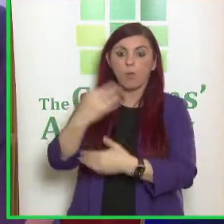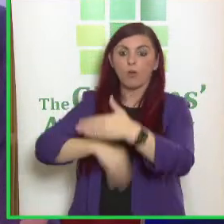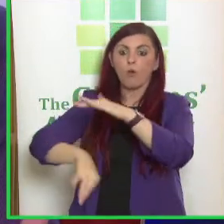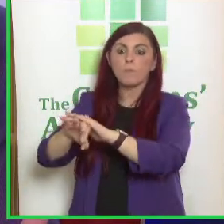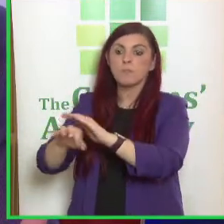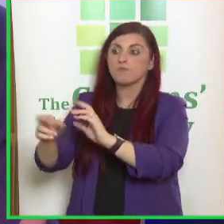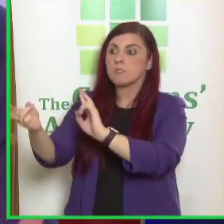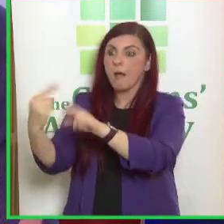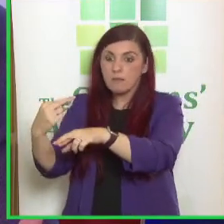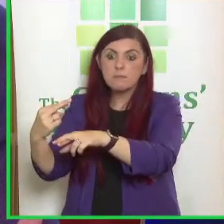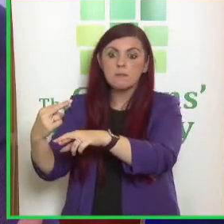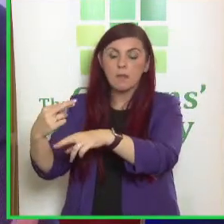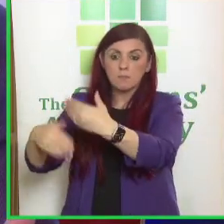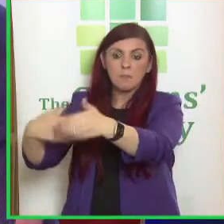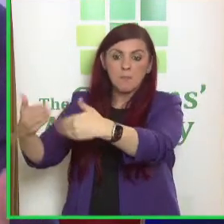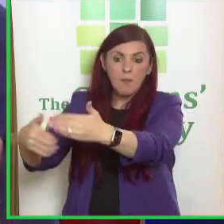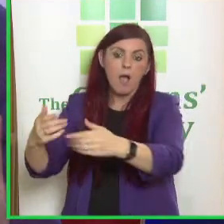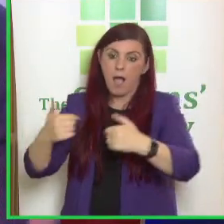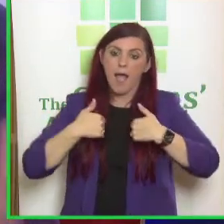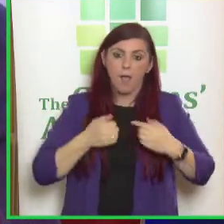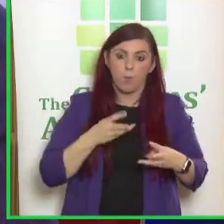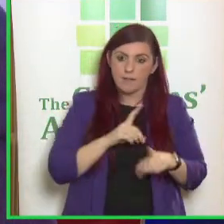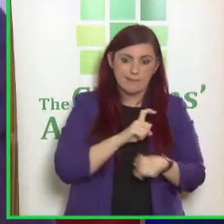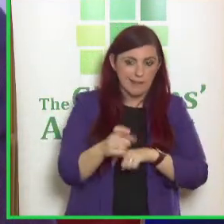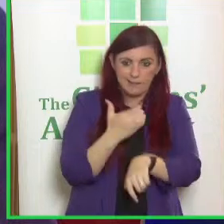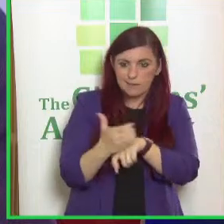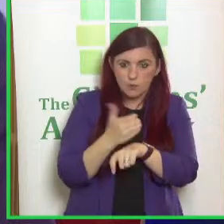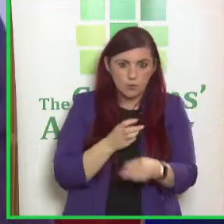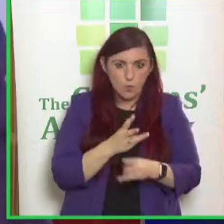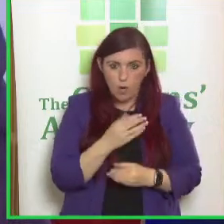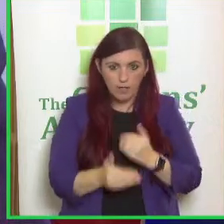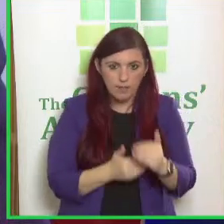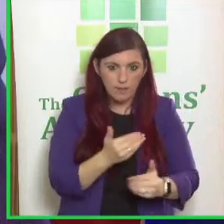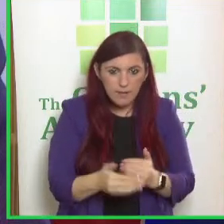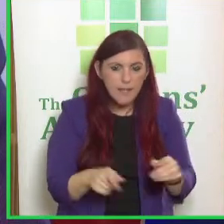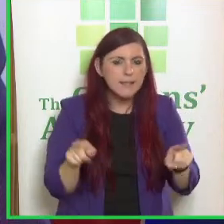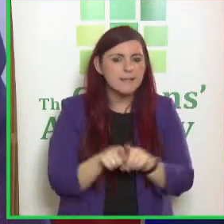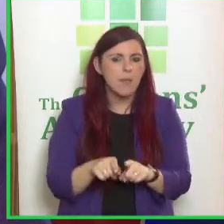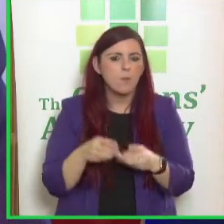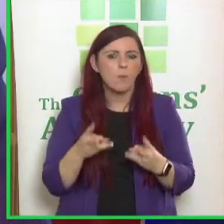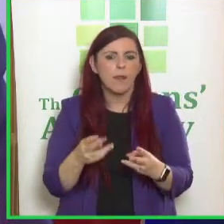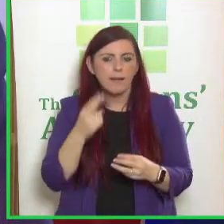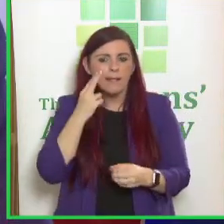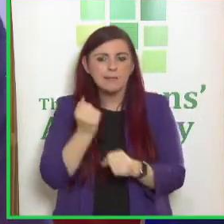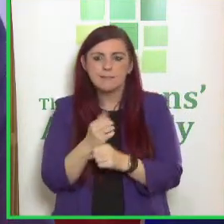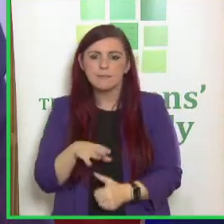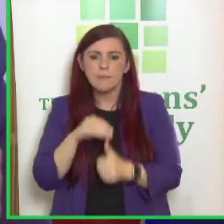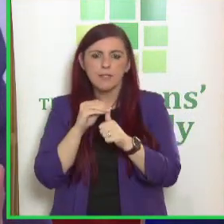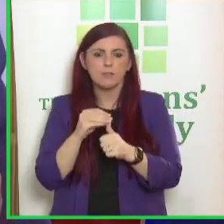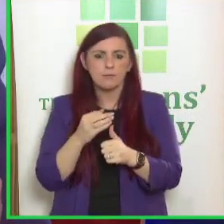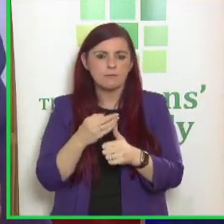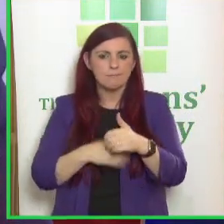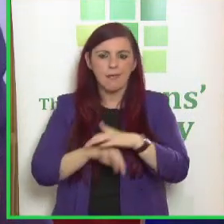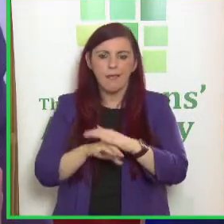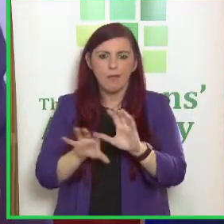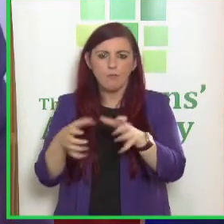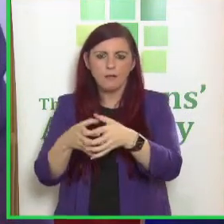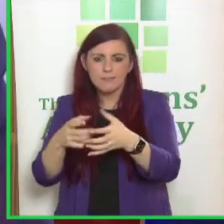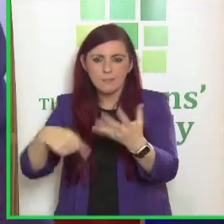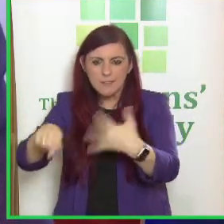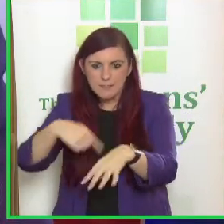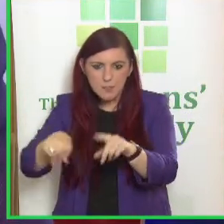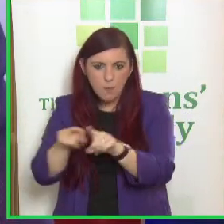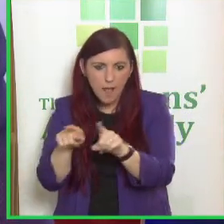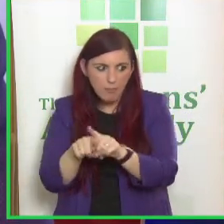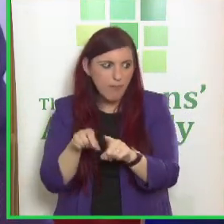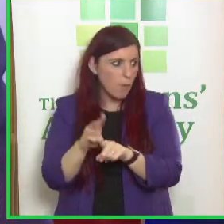responding, the Special Oireachtas Committee will be as well engaging and maybe bringing in some of the speakers, but maybe looking at other speakers that you want